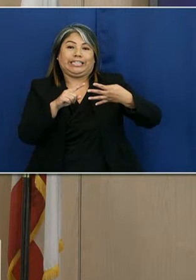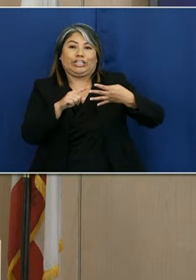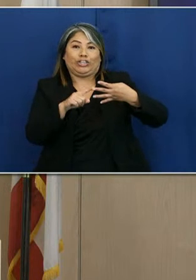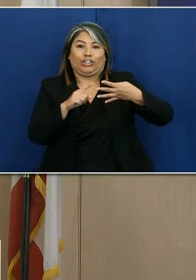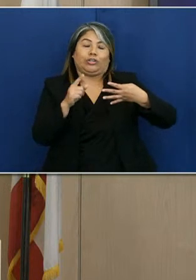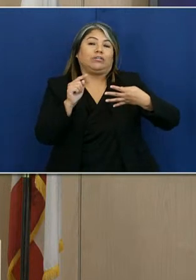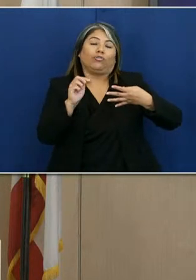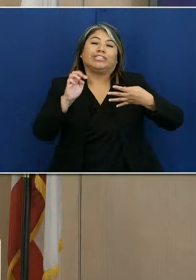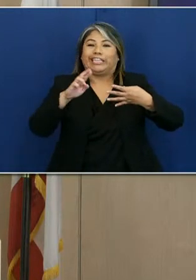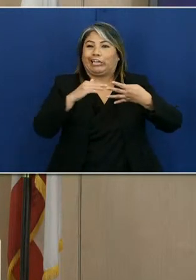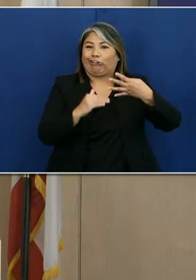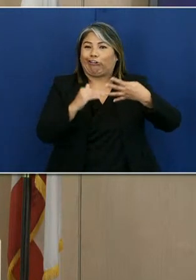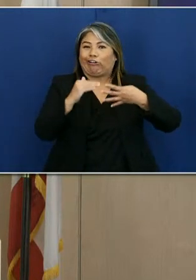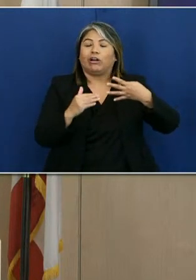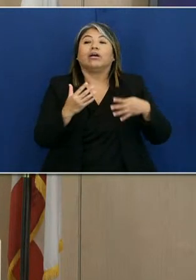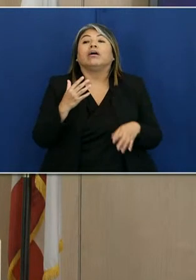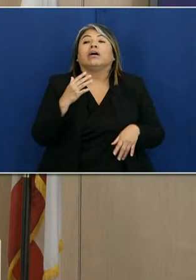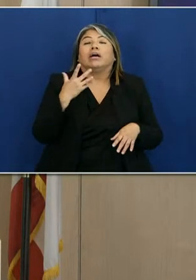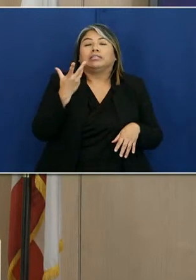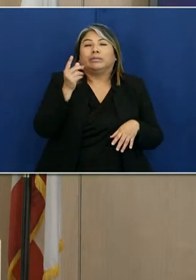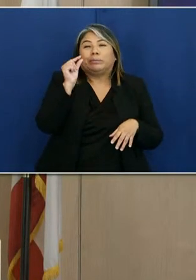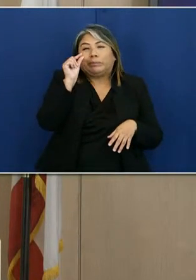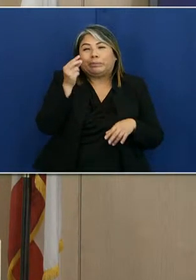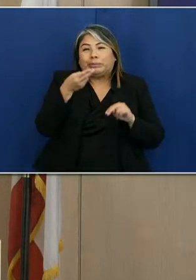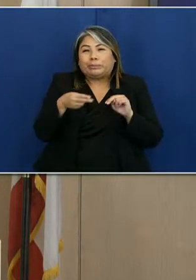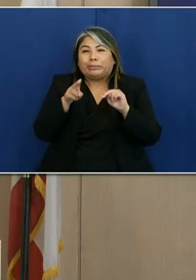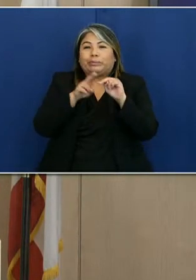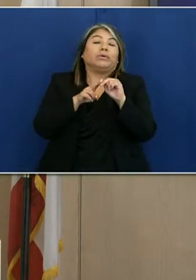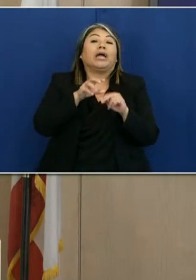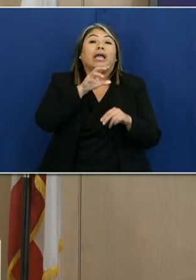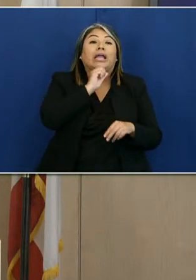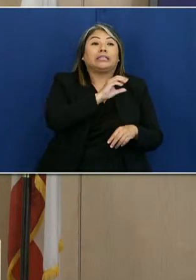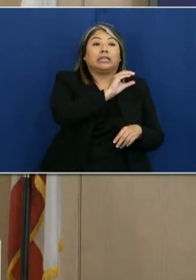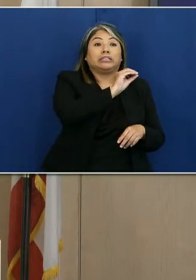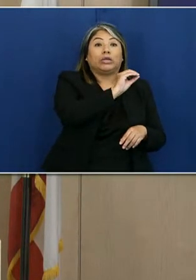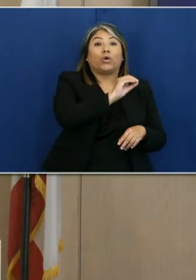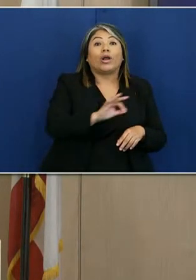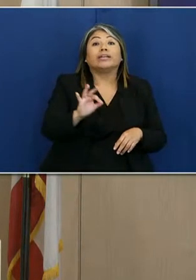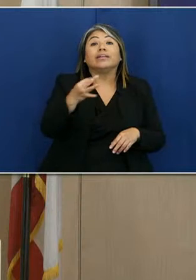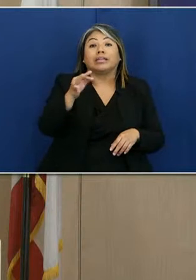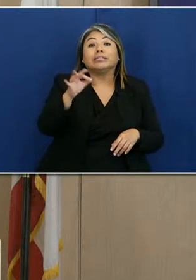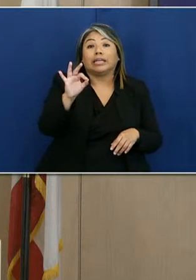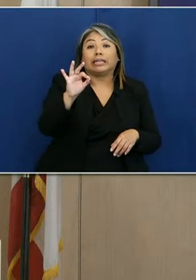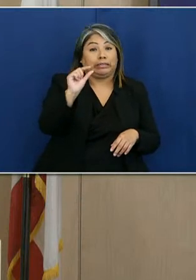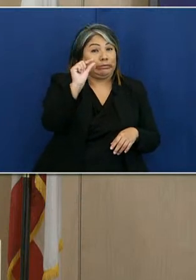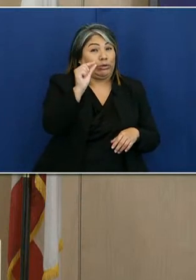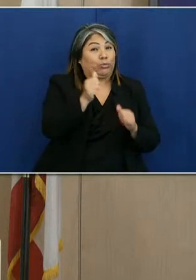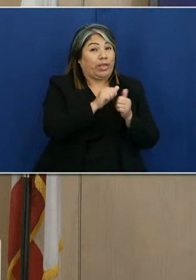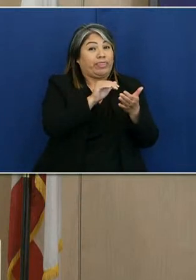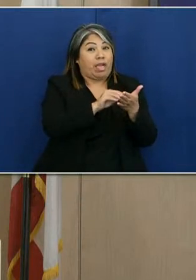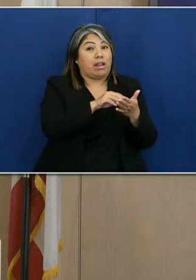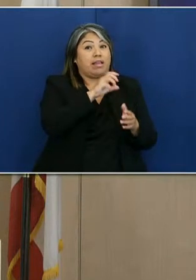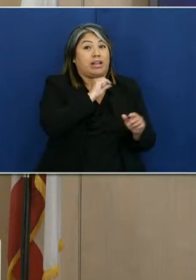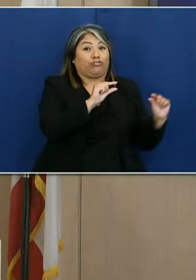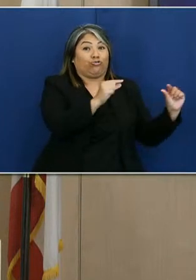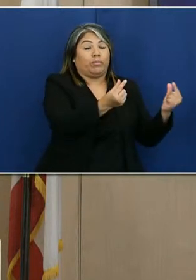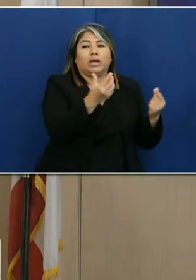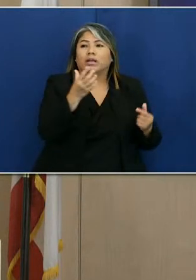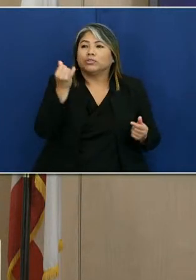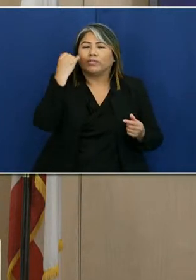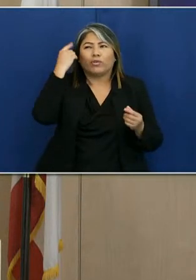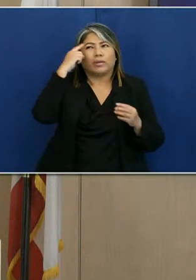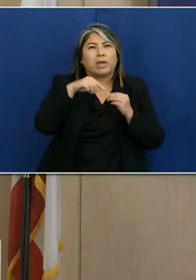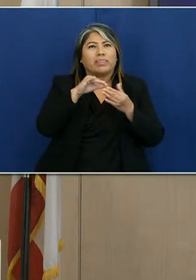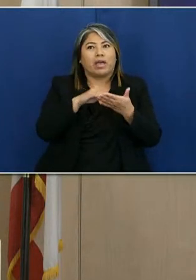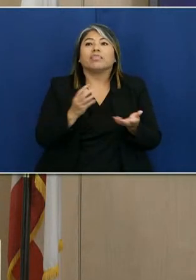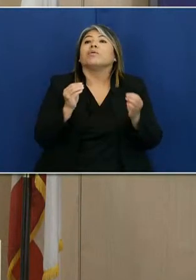slight increase in the number of cases between the ages of 0 and 19. And if you think about it, that makes a little bit of sense.